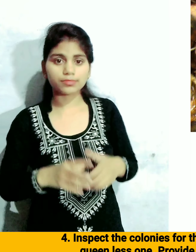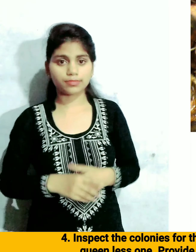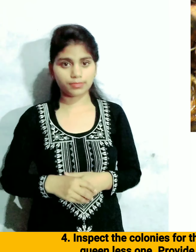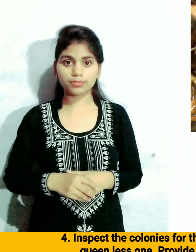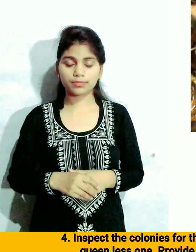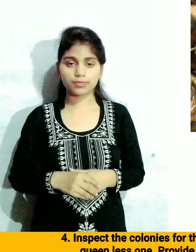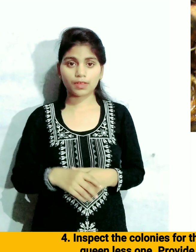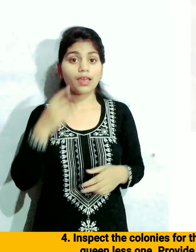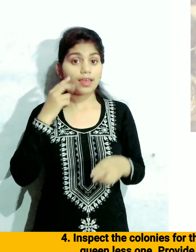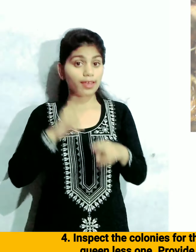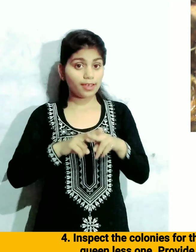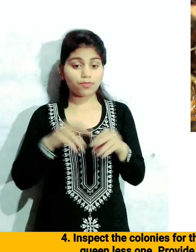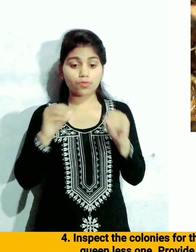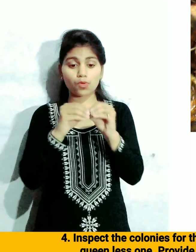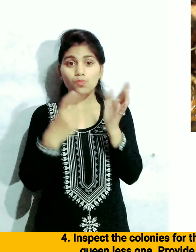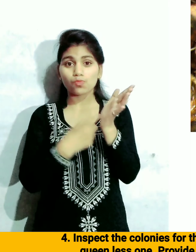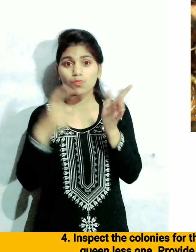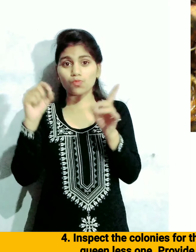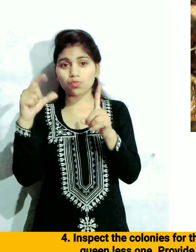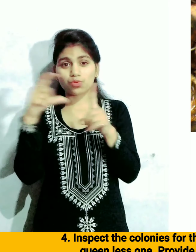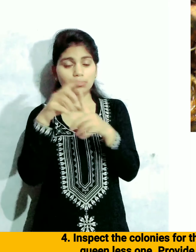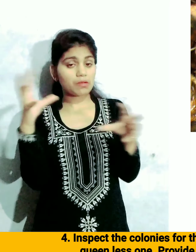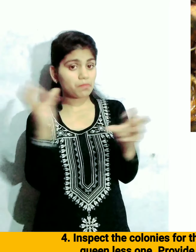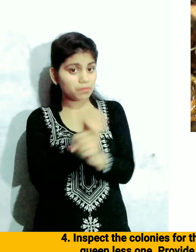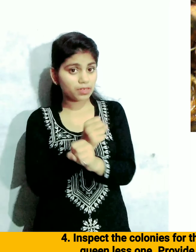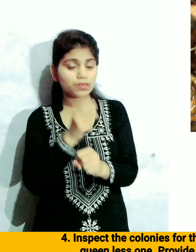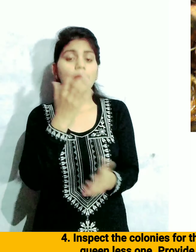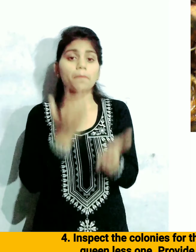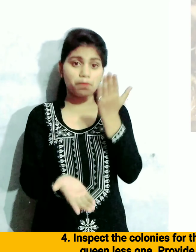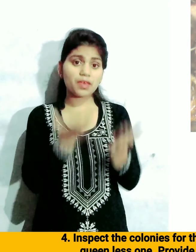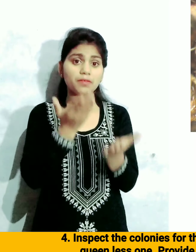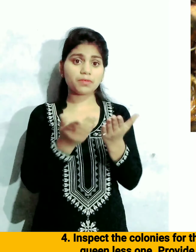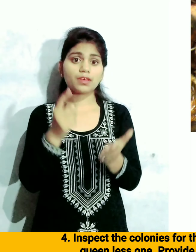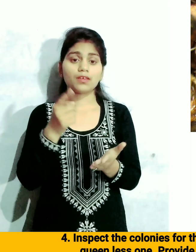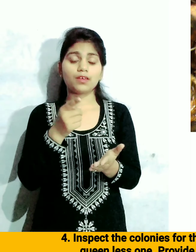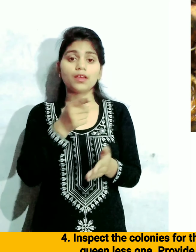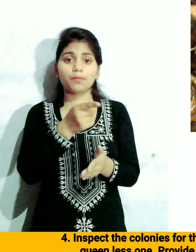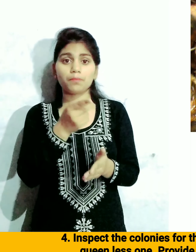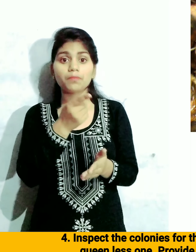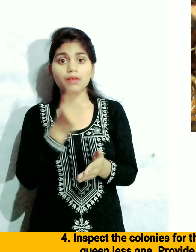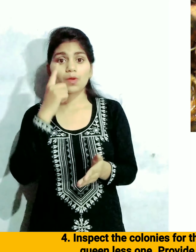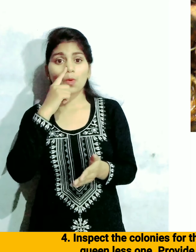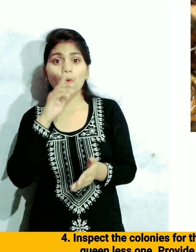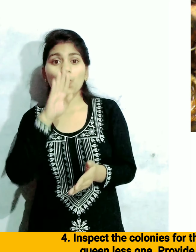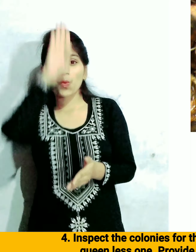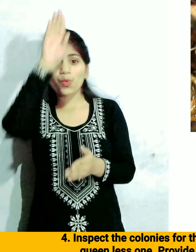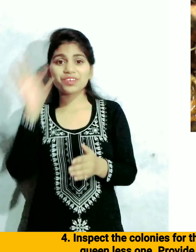If there is no brood, the colony may be a queenless one.